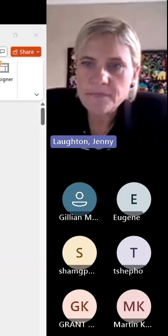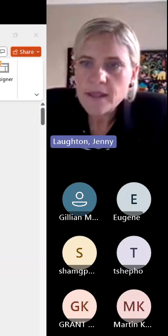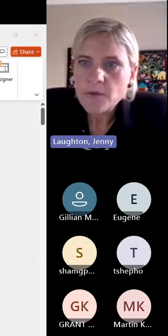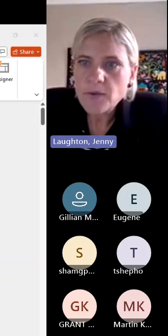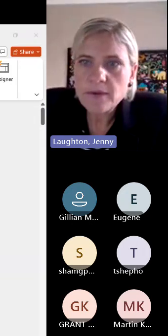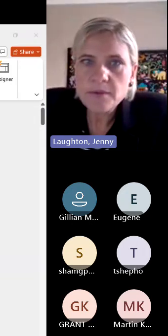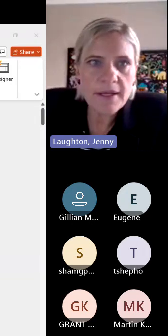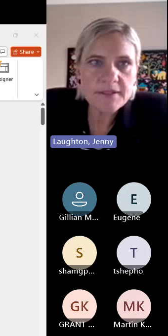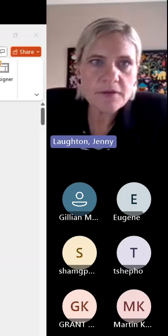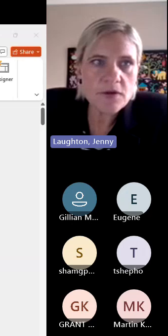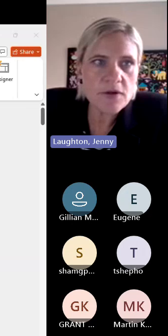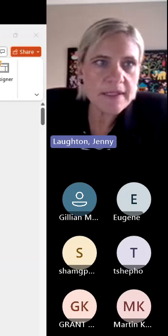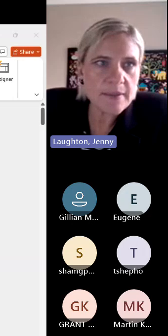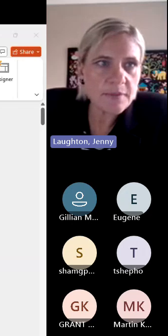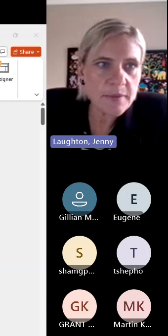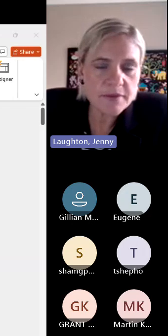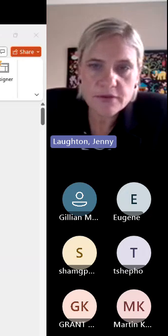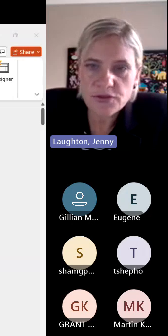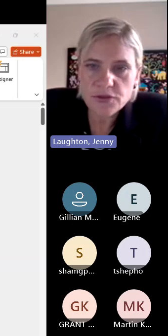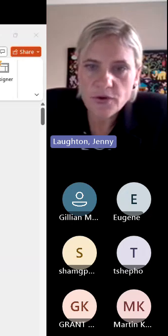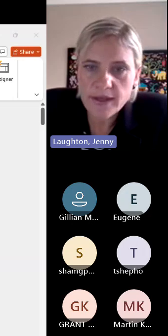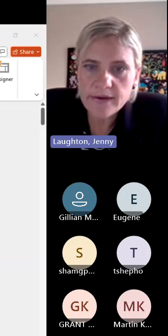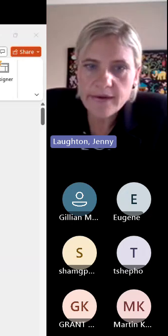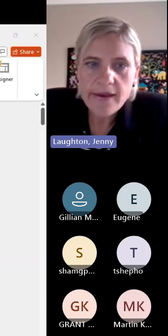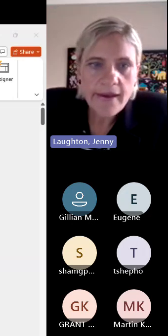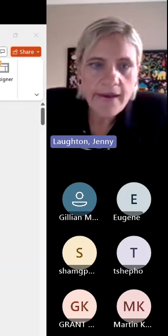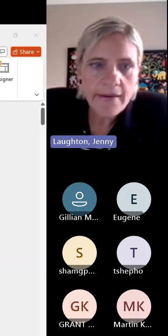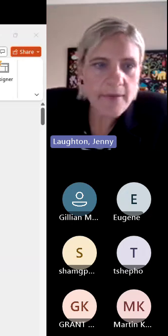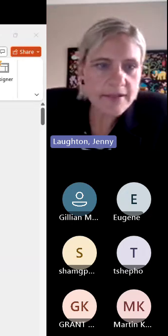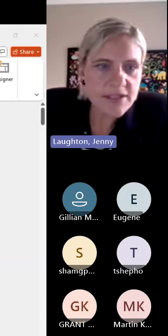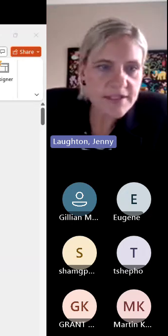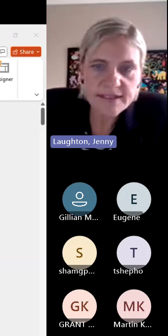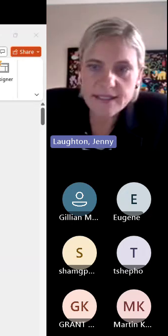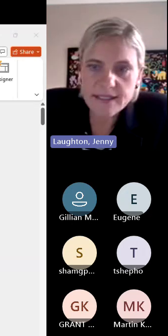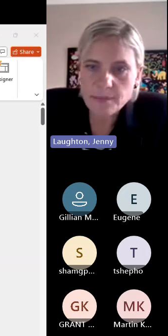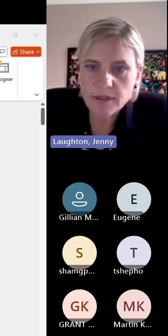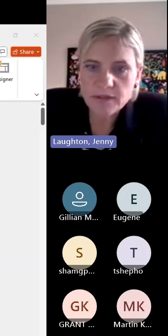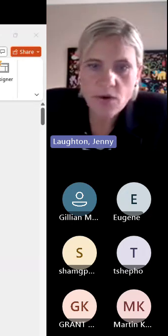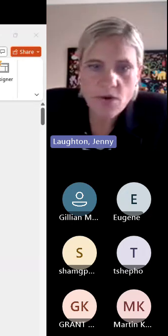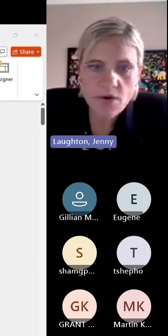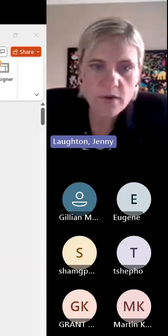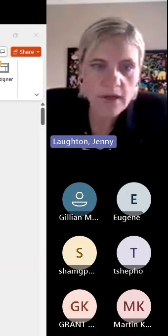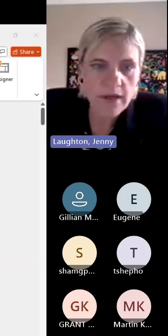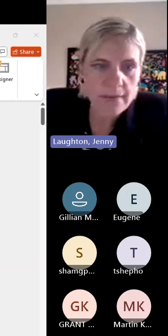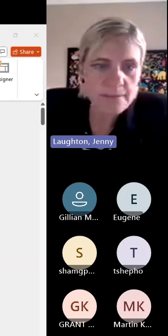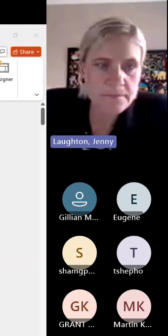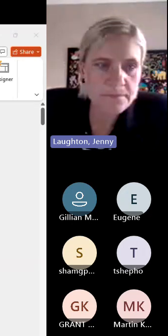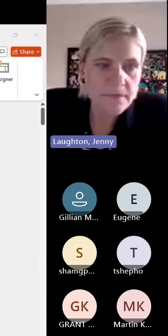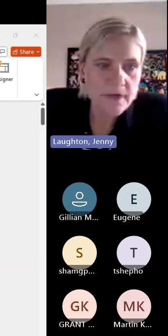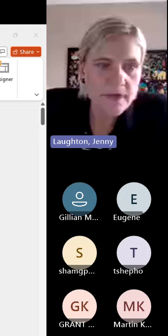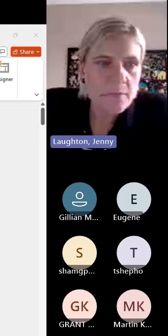moments while we wait for a number of people to join, and just to set up this